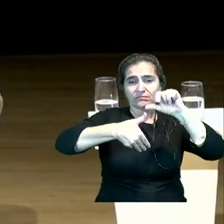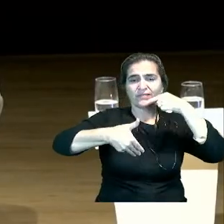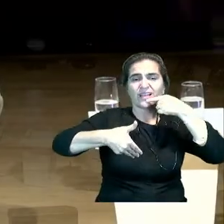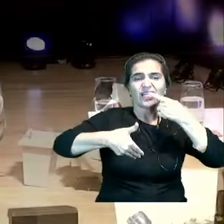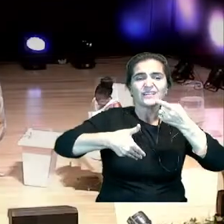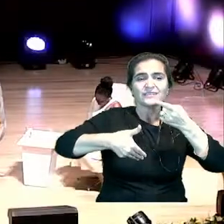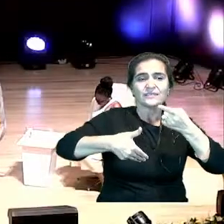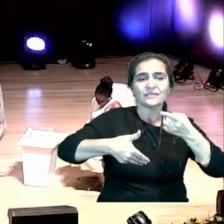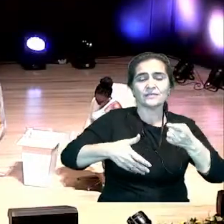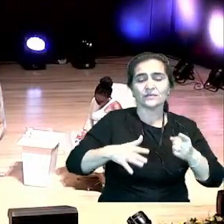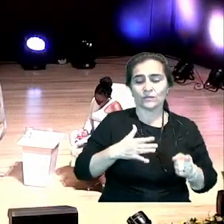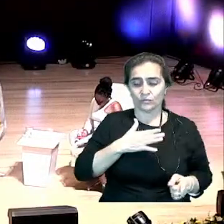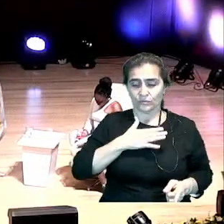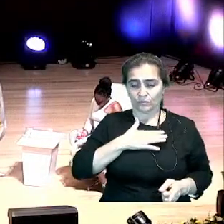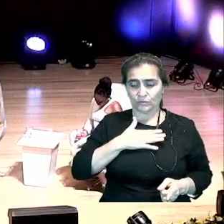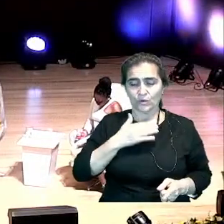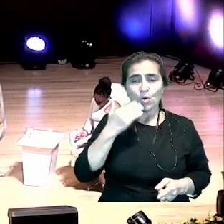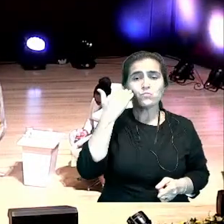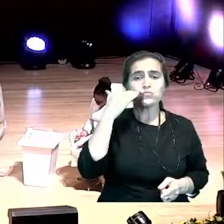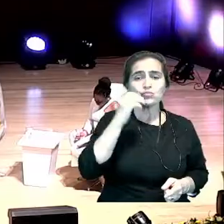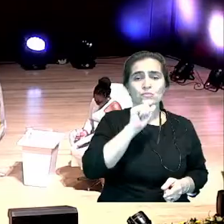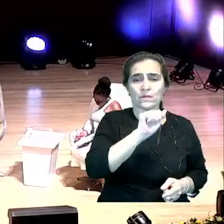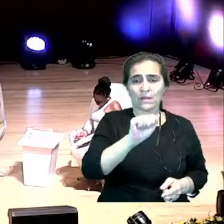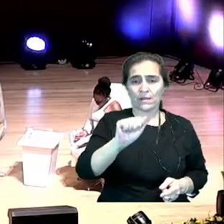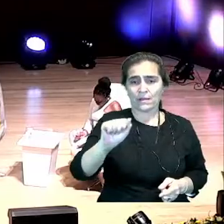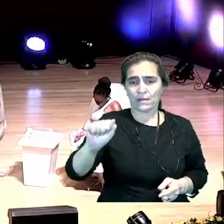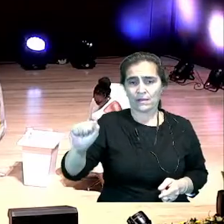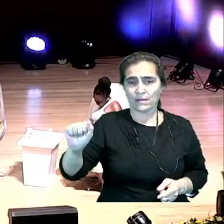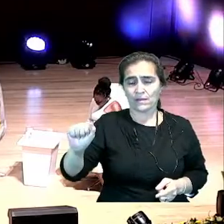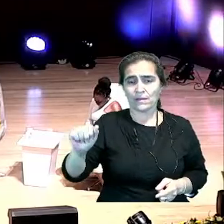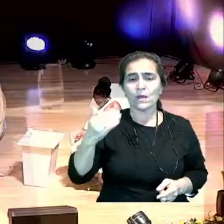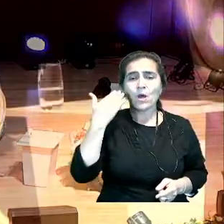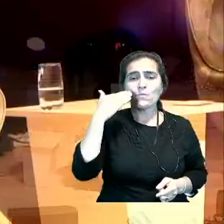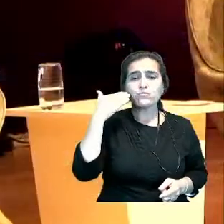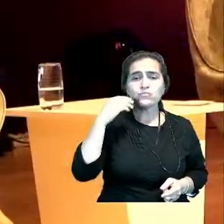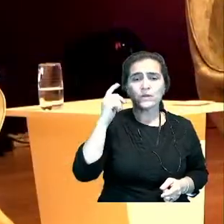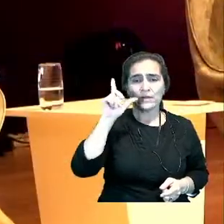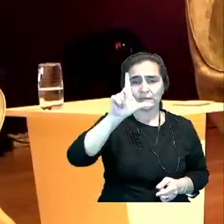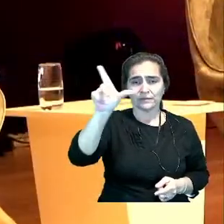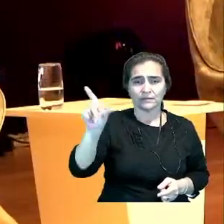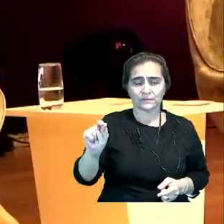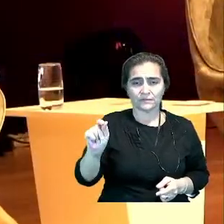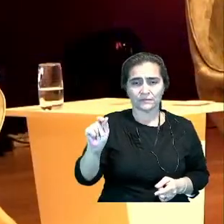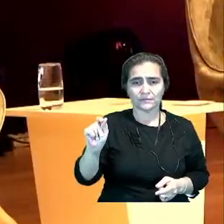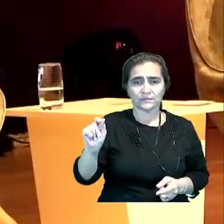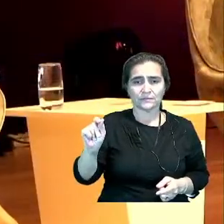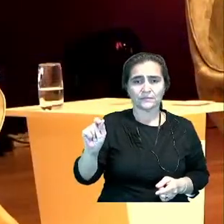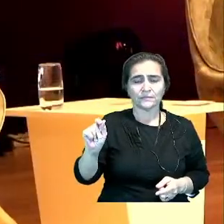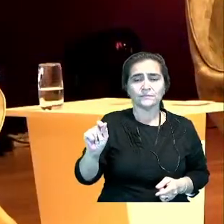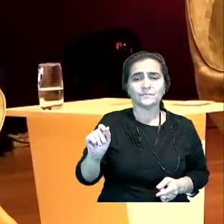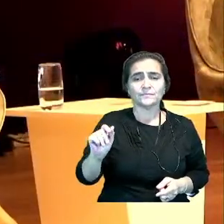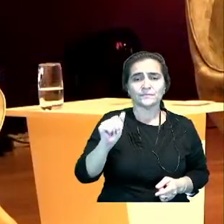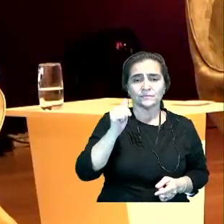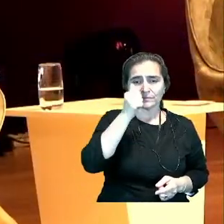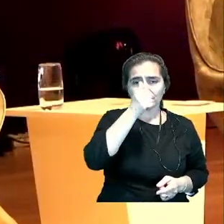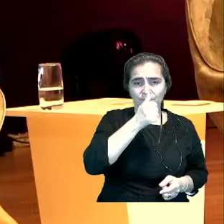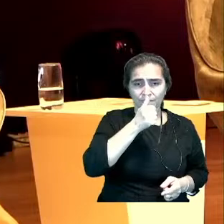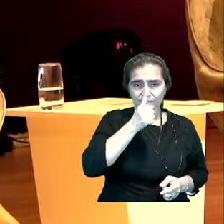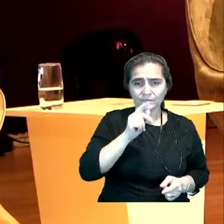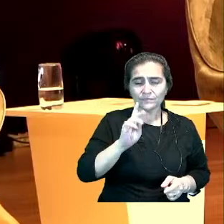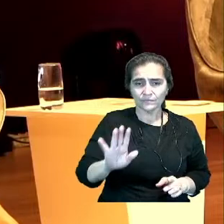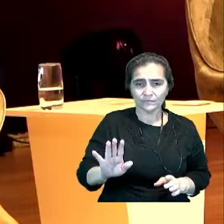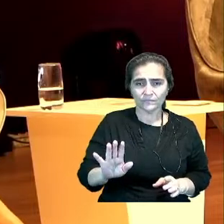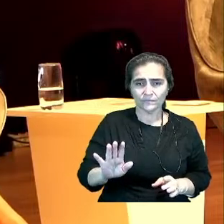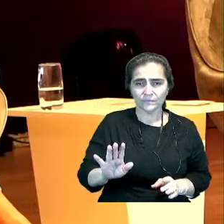as women or Afro women. We also have the